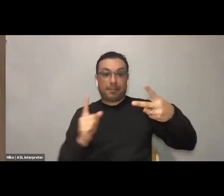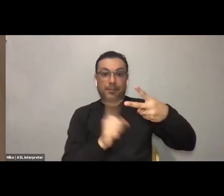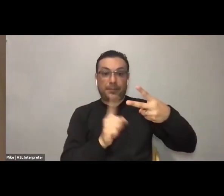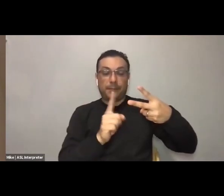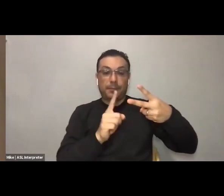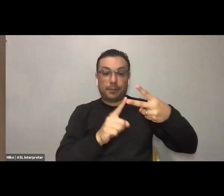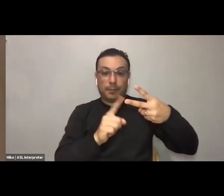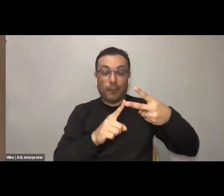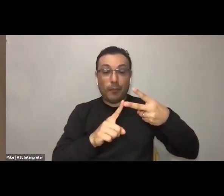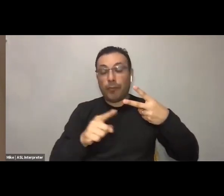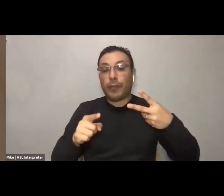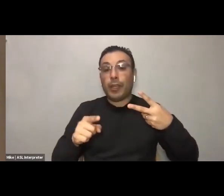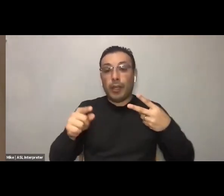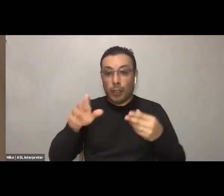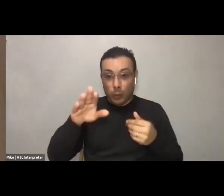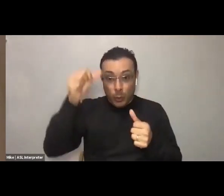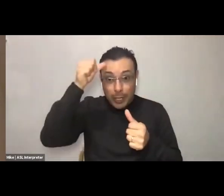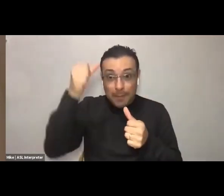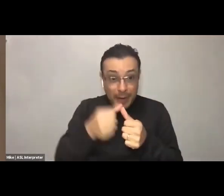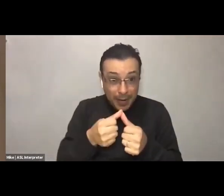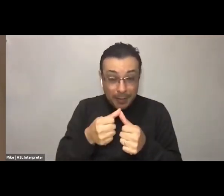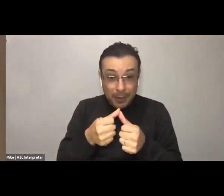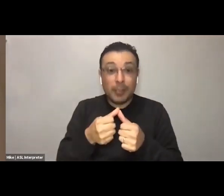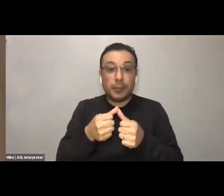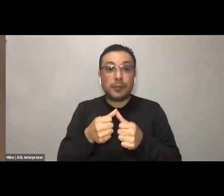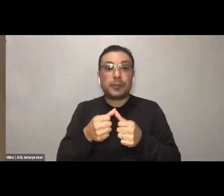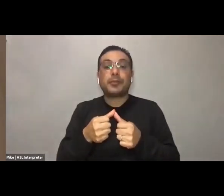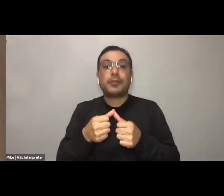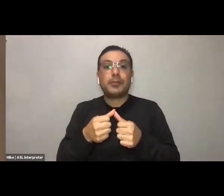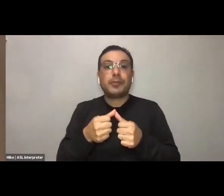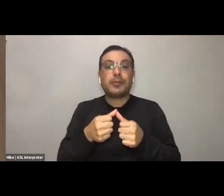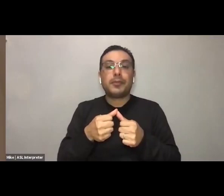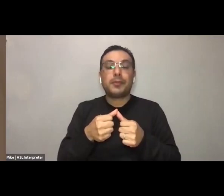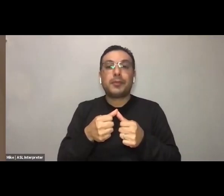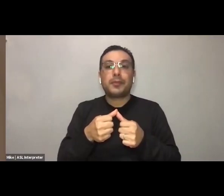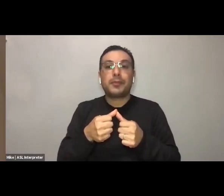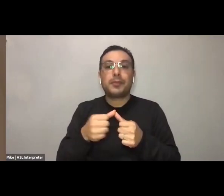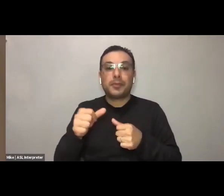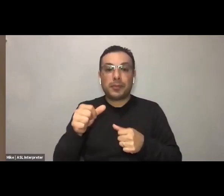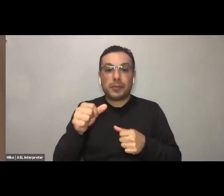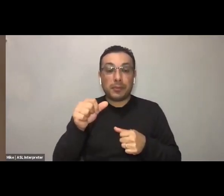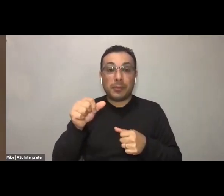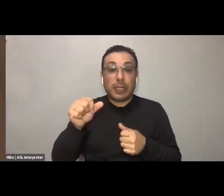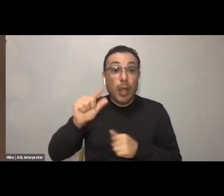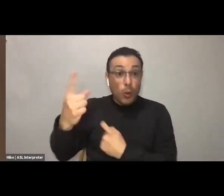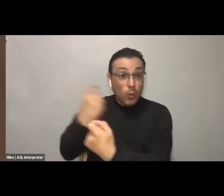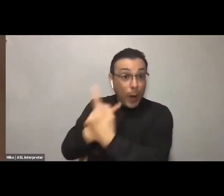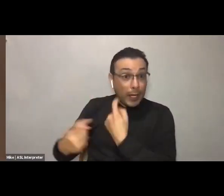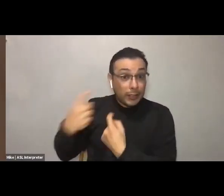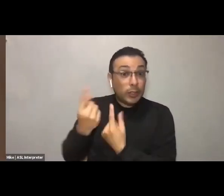and you all seem to remember this, please feel free to keep putting your questions in the Q&A feature.